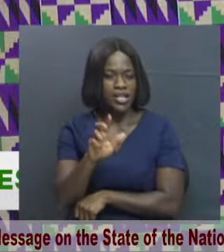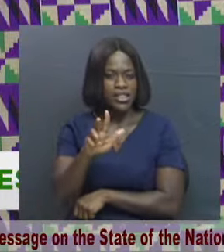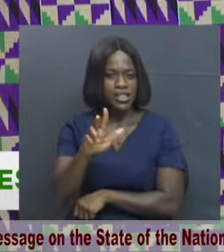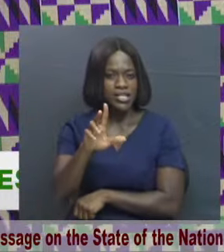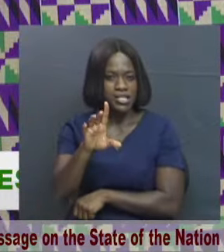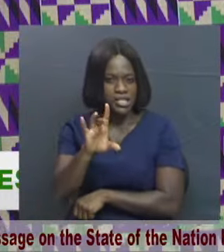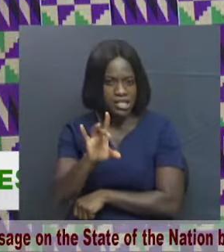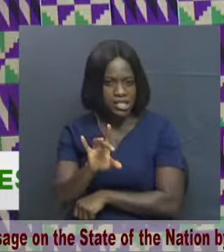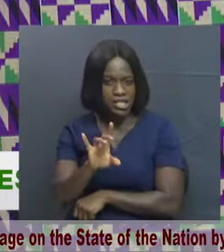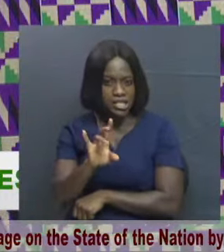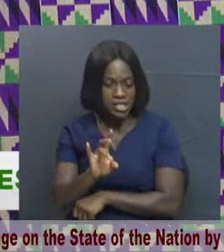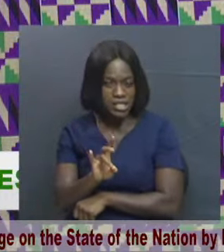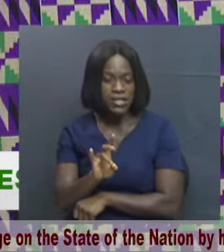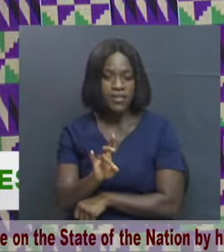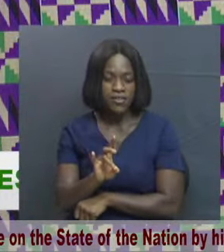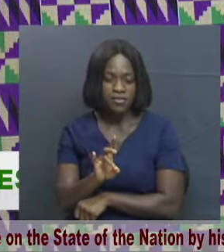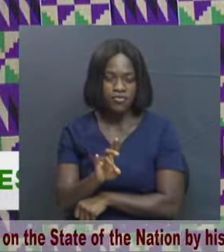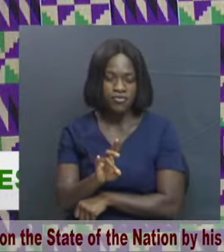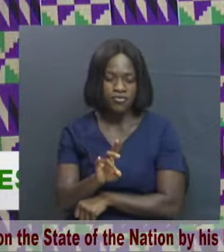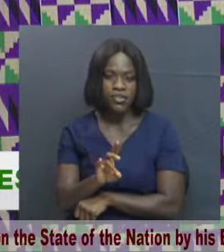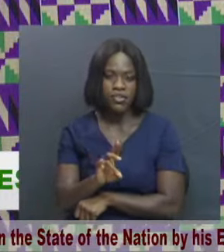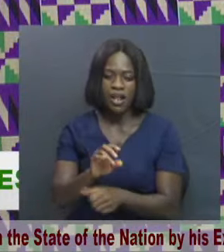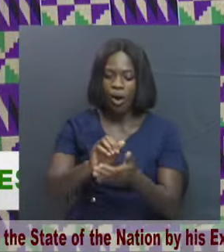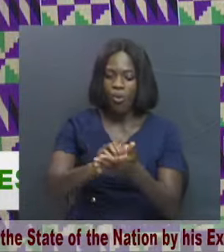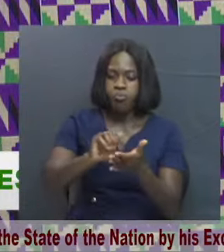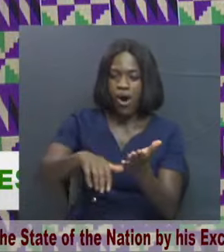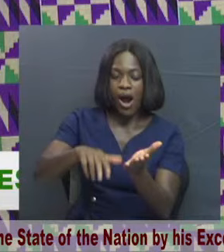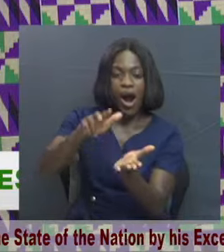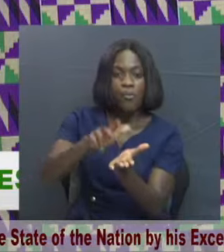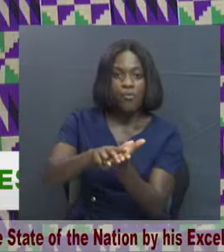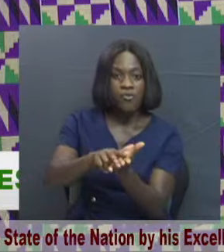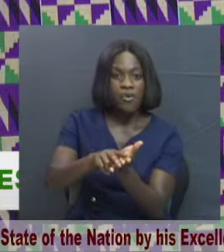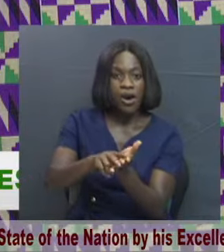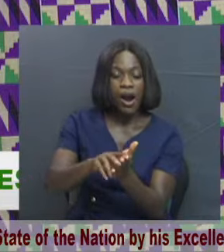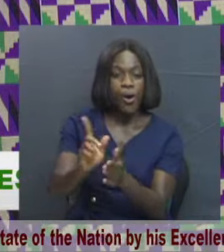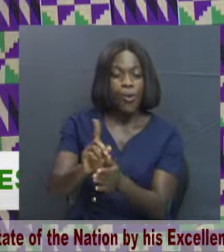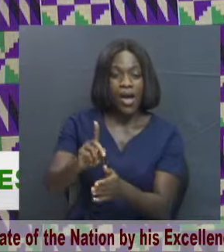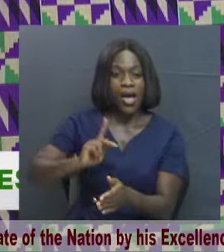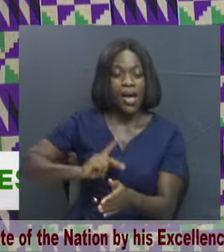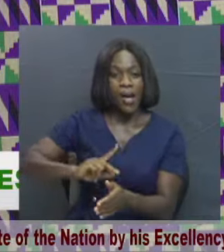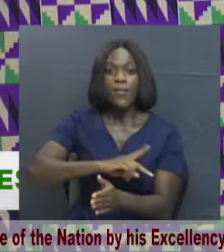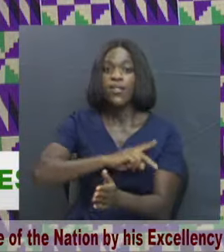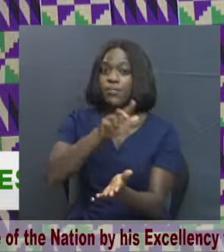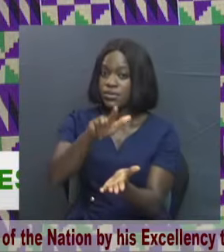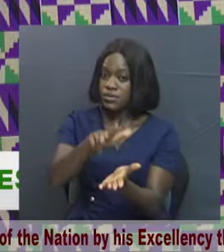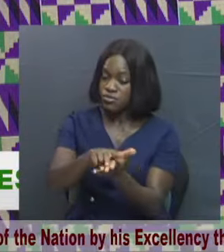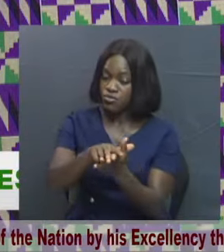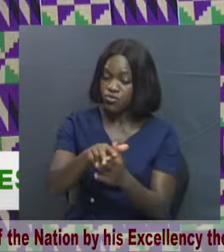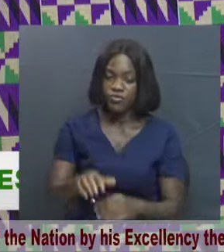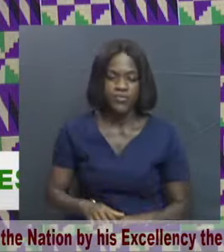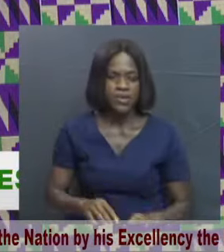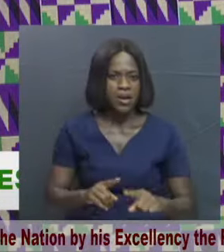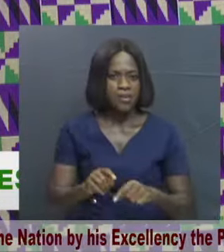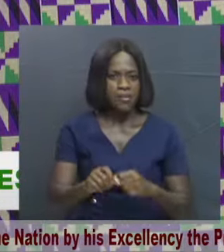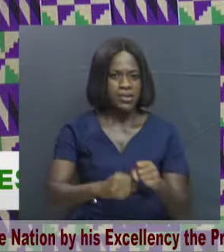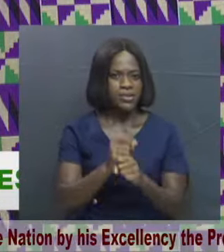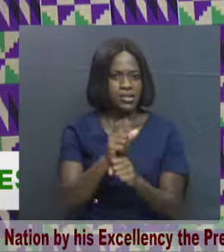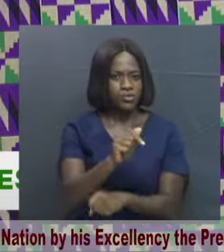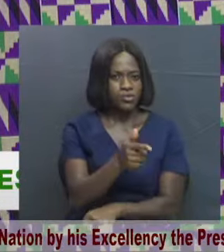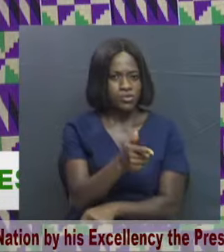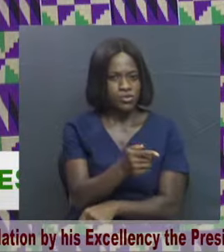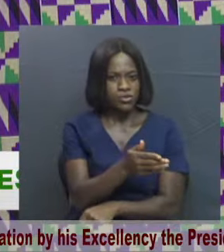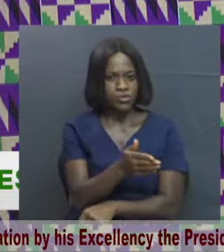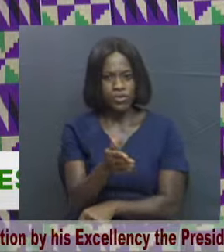companies were granted exemptions approval by this August House however from 2021 to